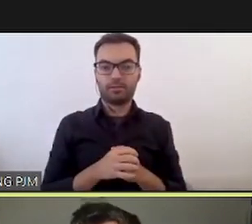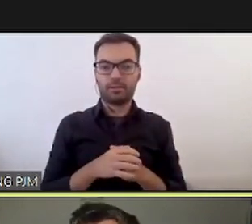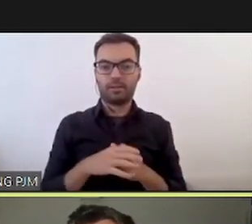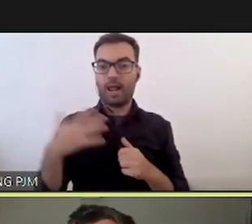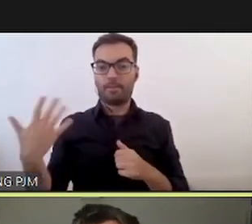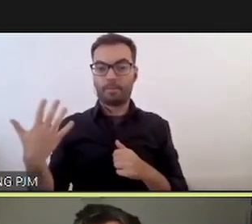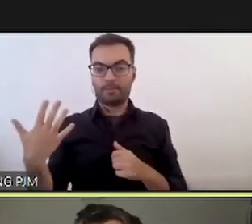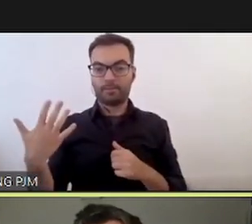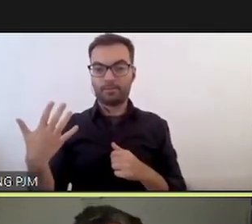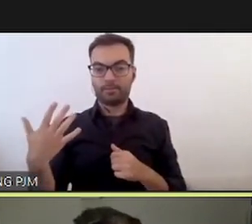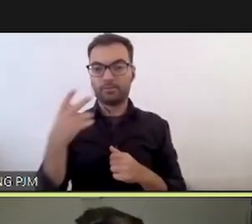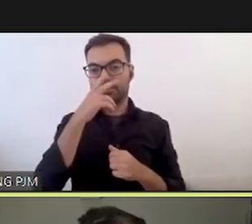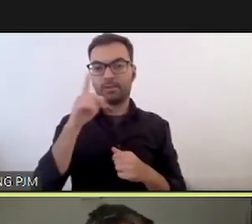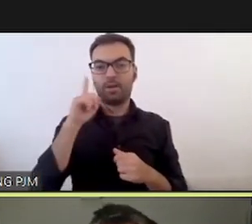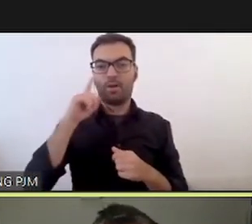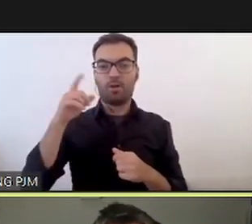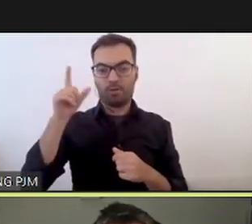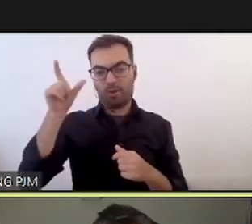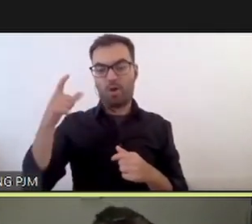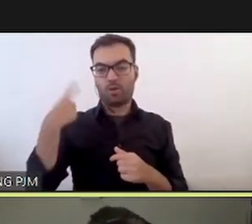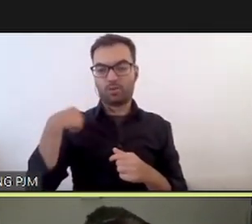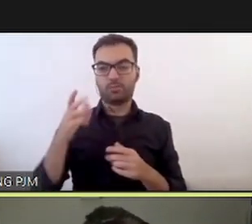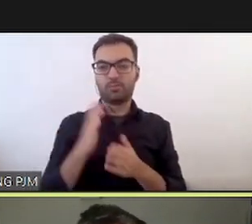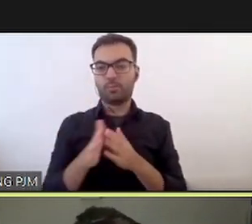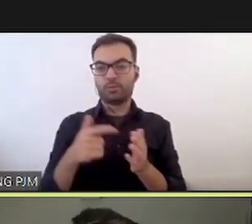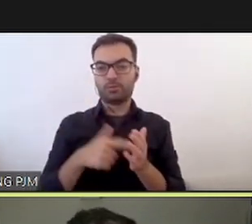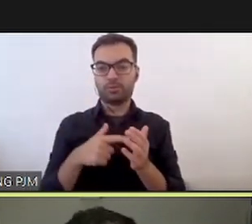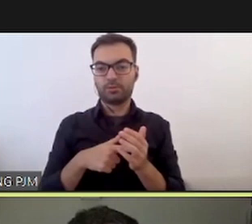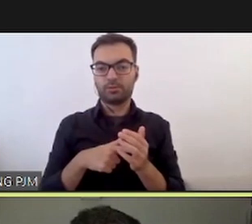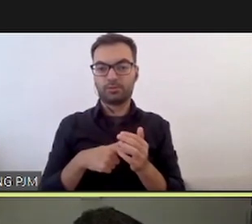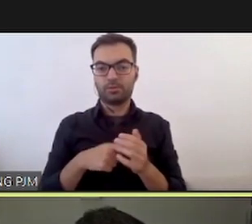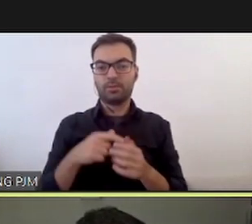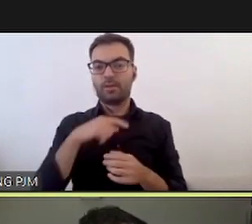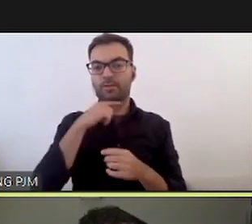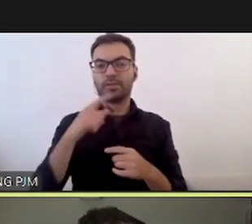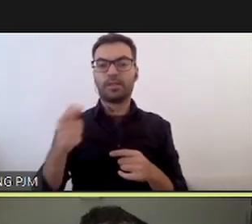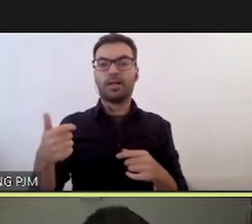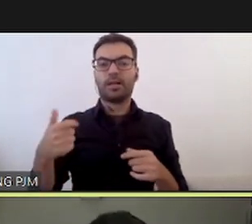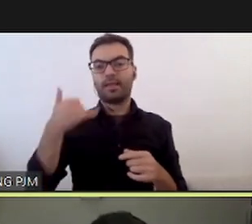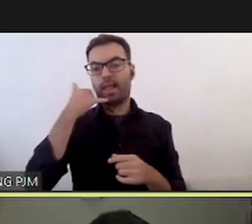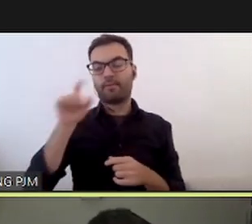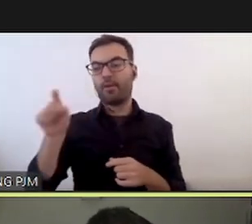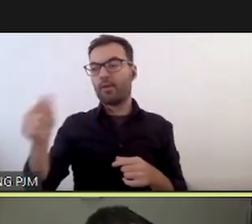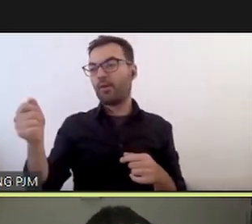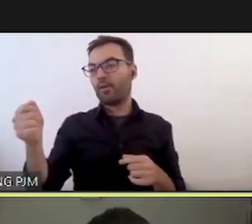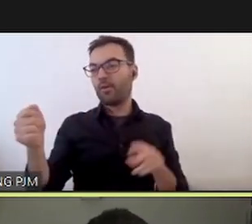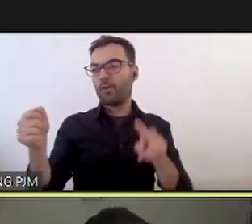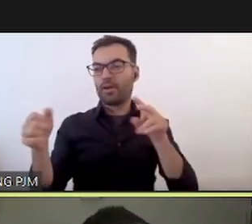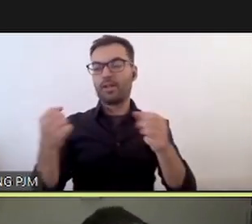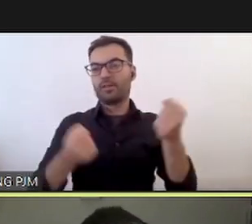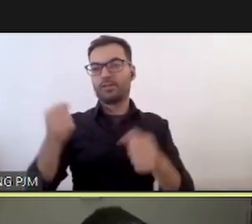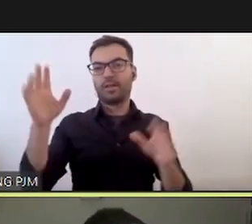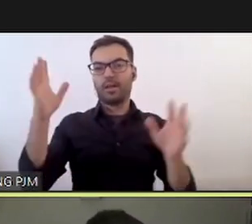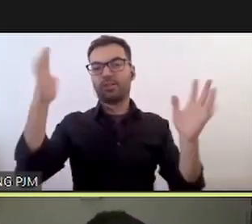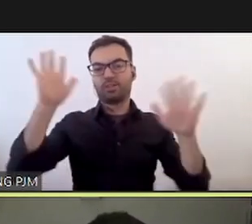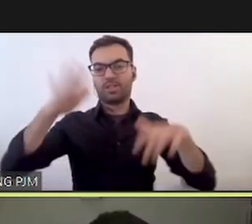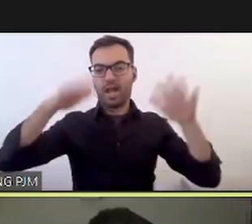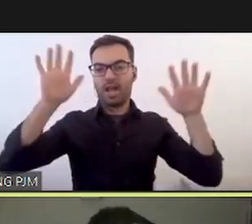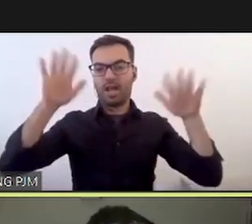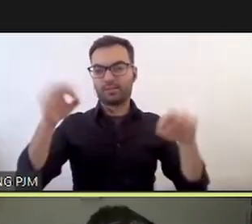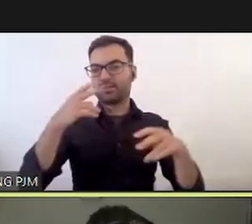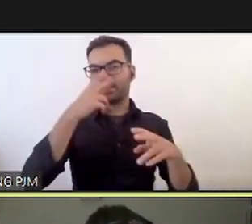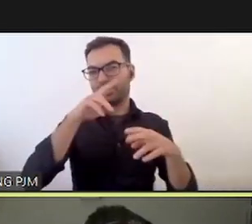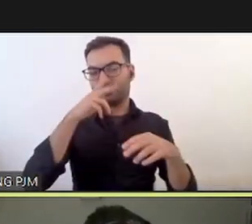right side, you can see the person who just clicking on the mobile when driving, and the weather is quite